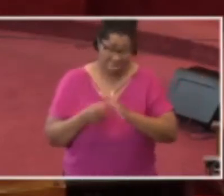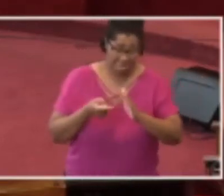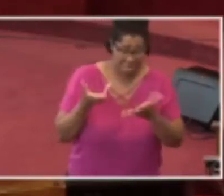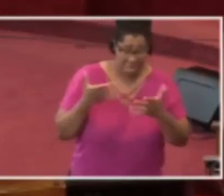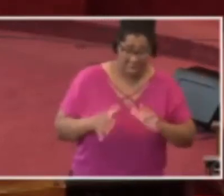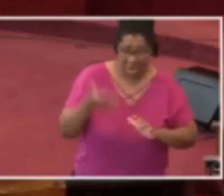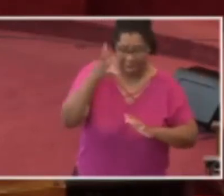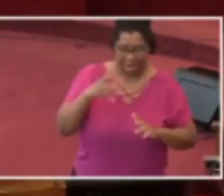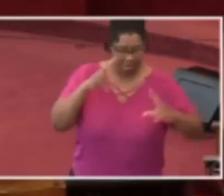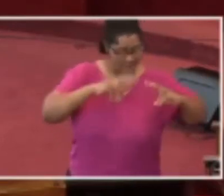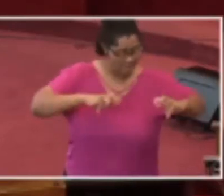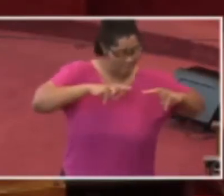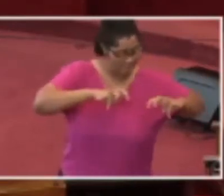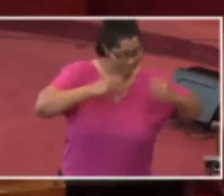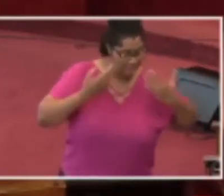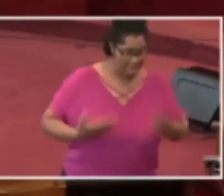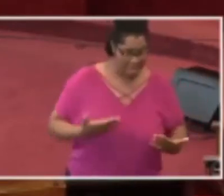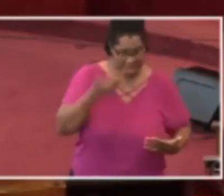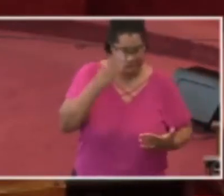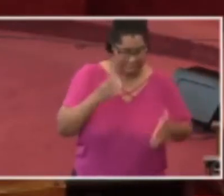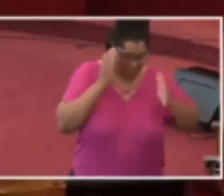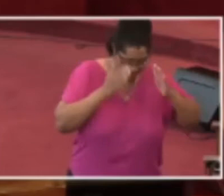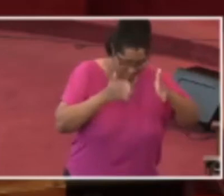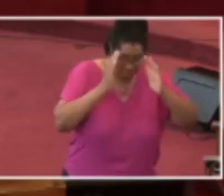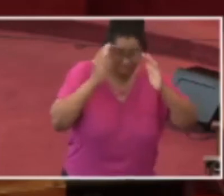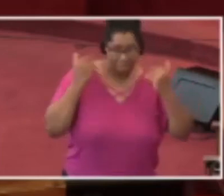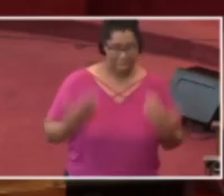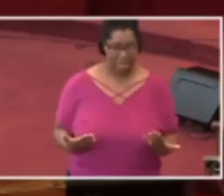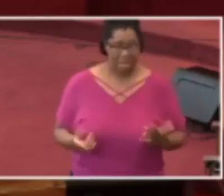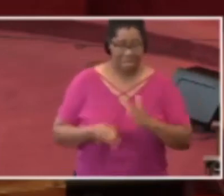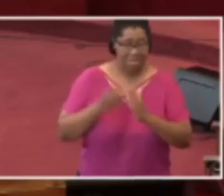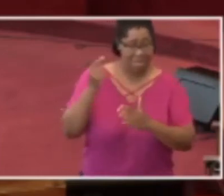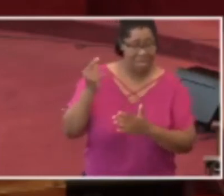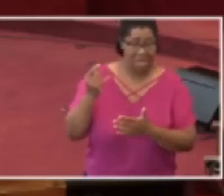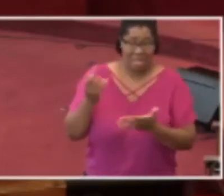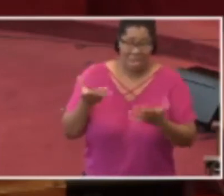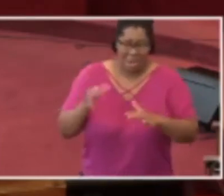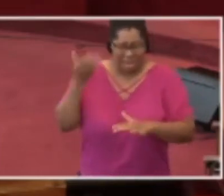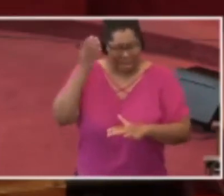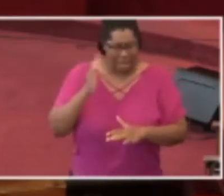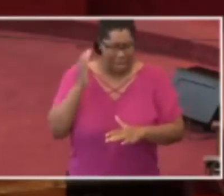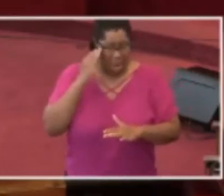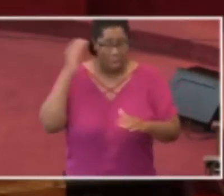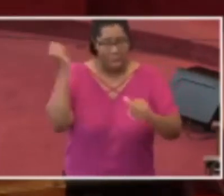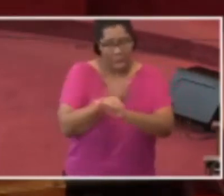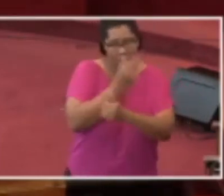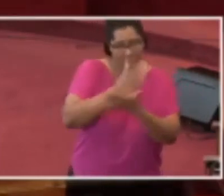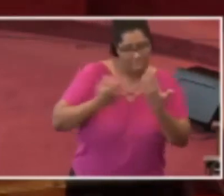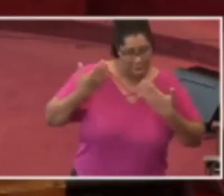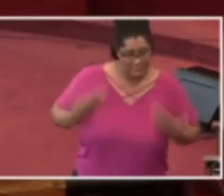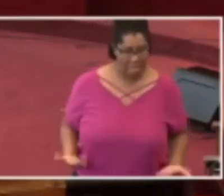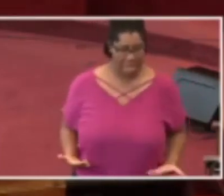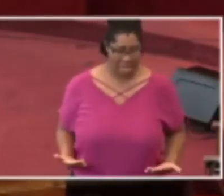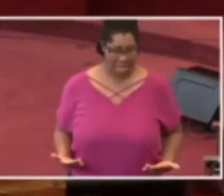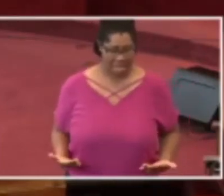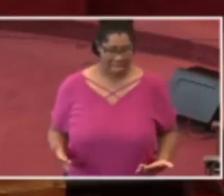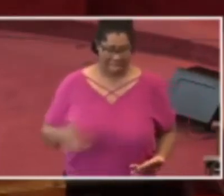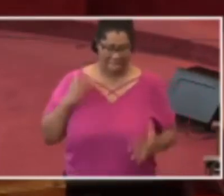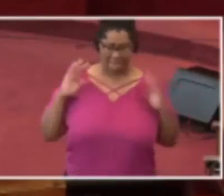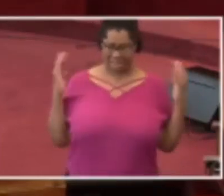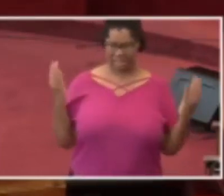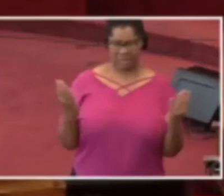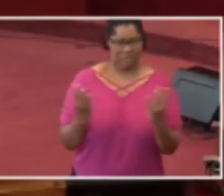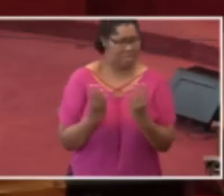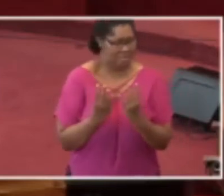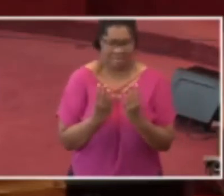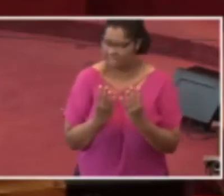under the microscope. At times, I wish God didn't know this part of me or that part of me. I feel hemmed in.